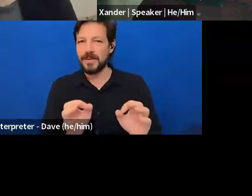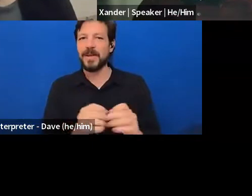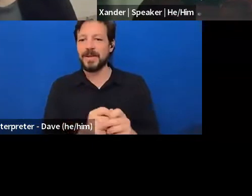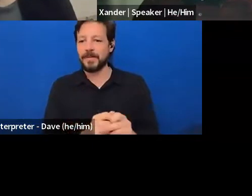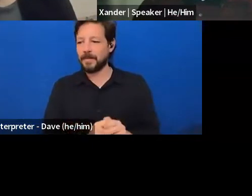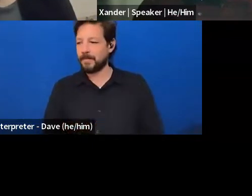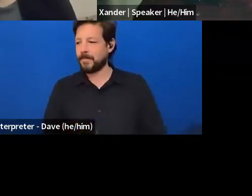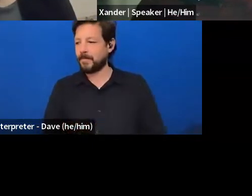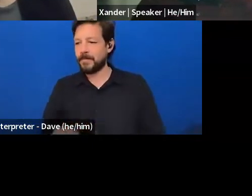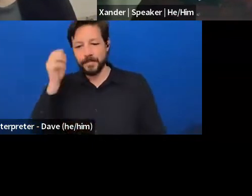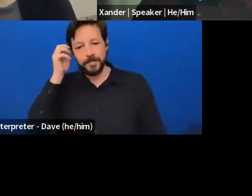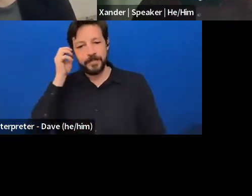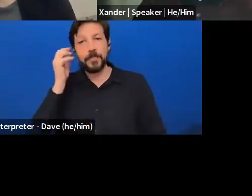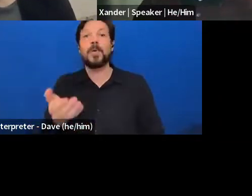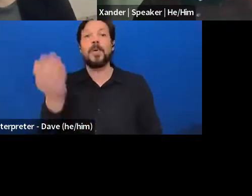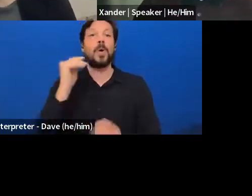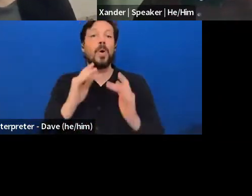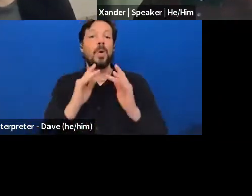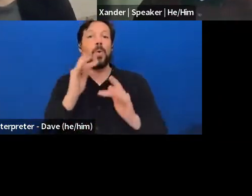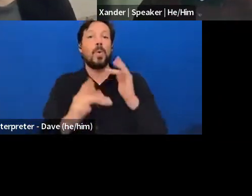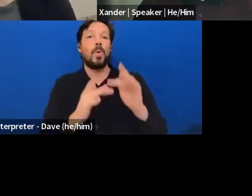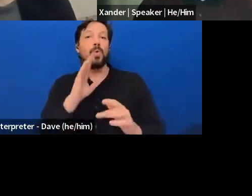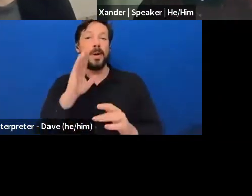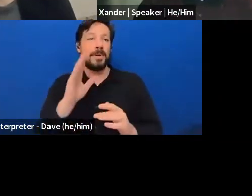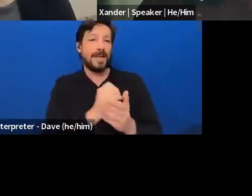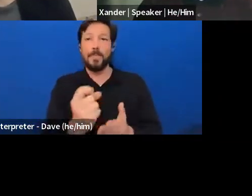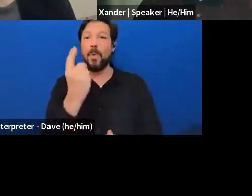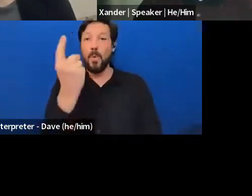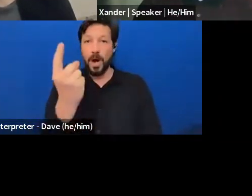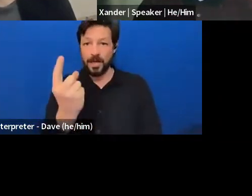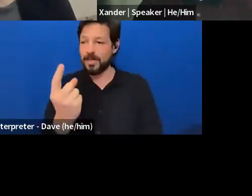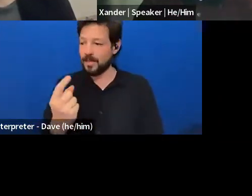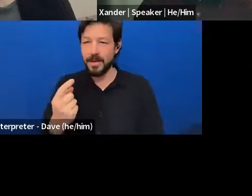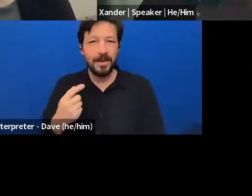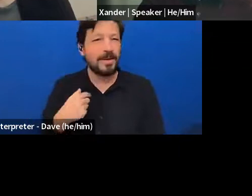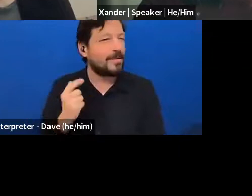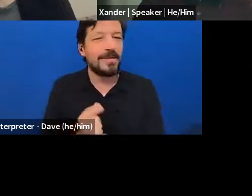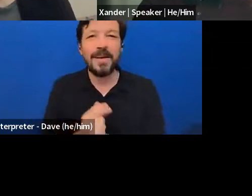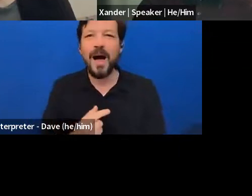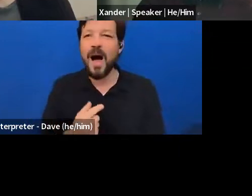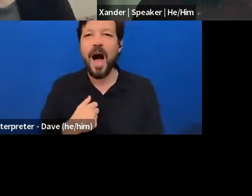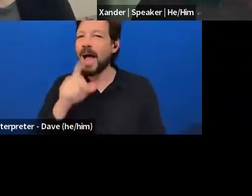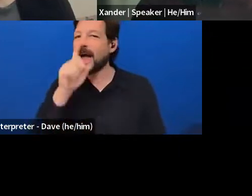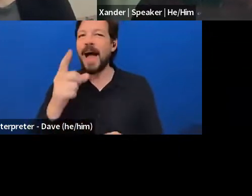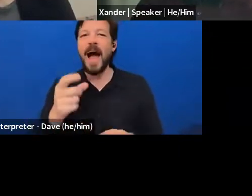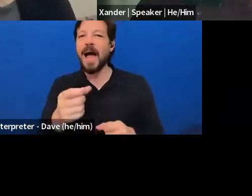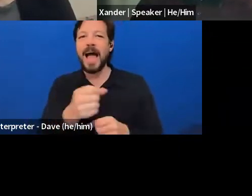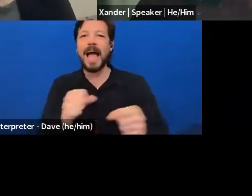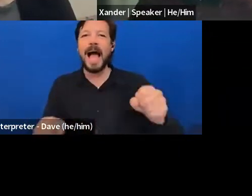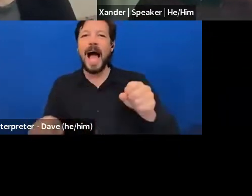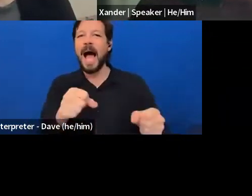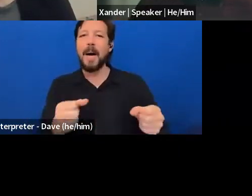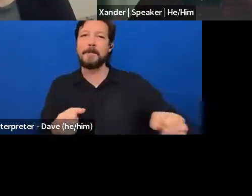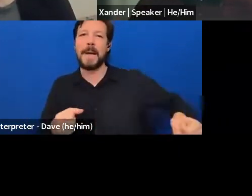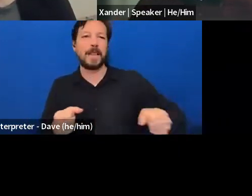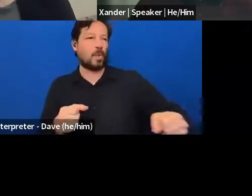talked in webinar 1 about my inability to drive a manual car and the fact that I